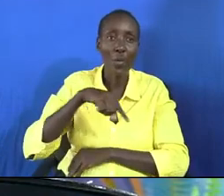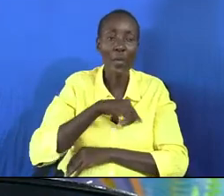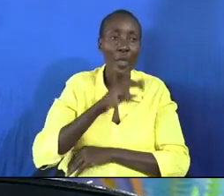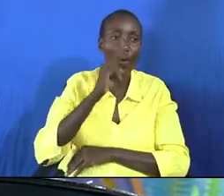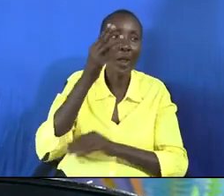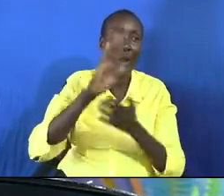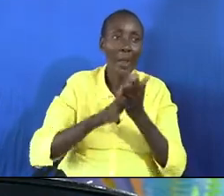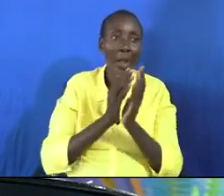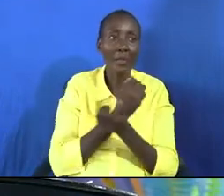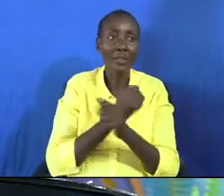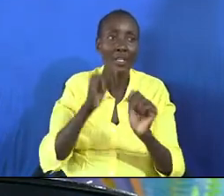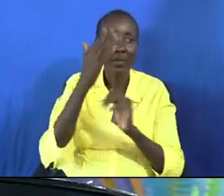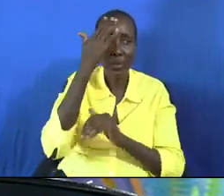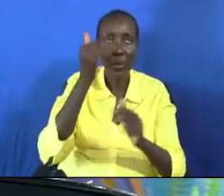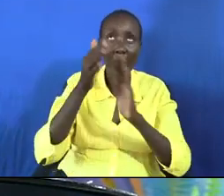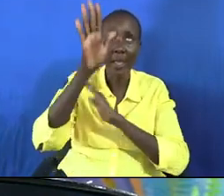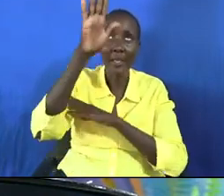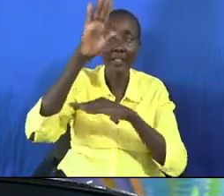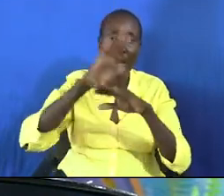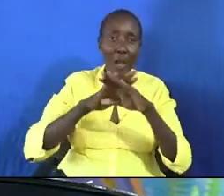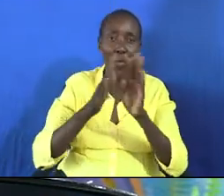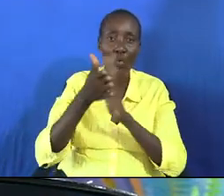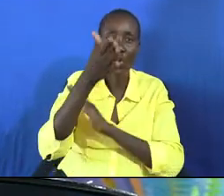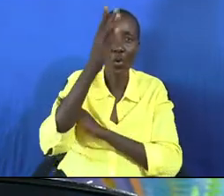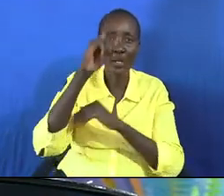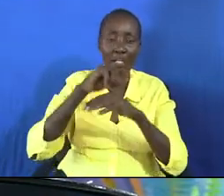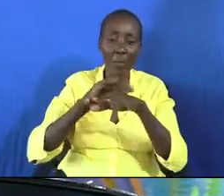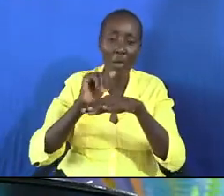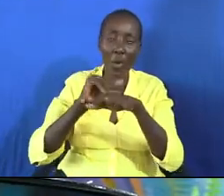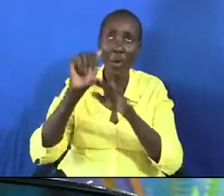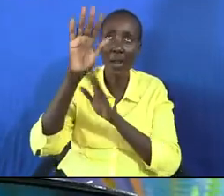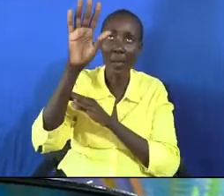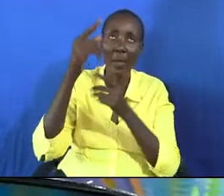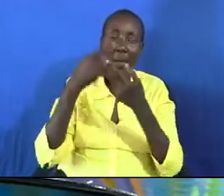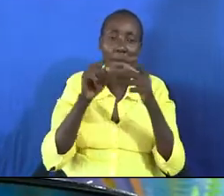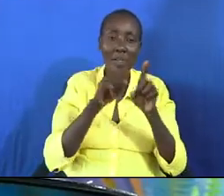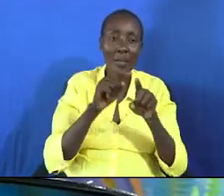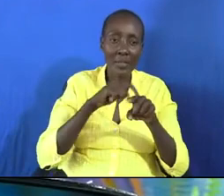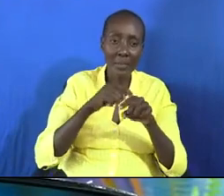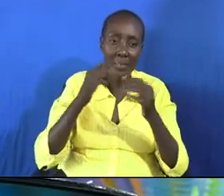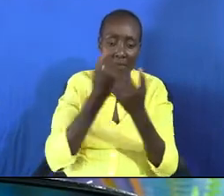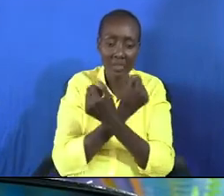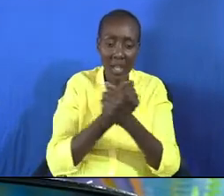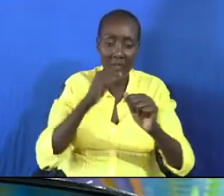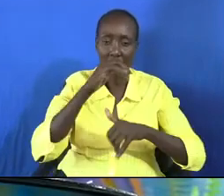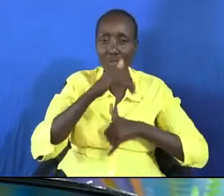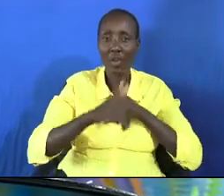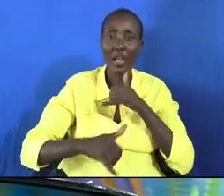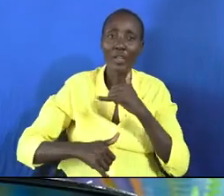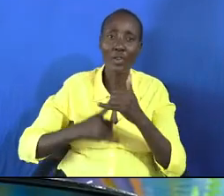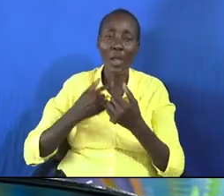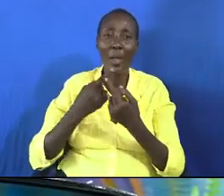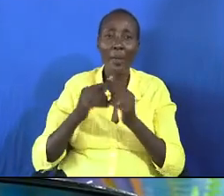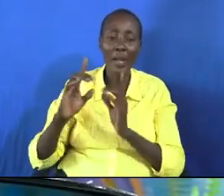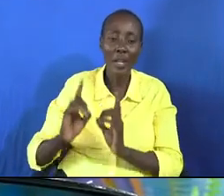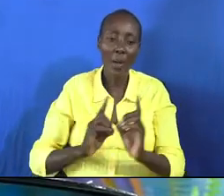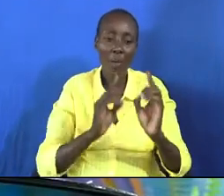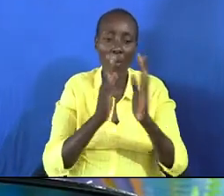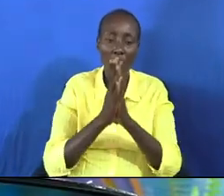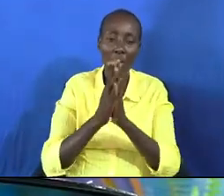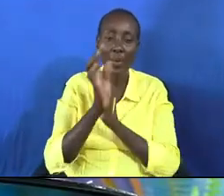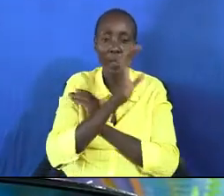saved because he's a good God if we call on him. But even as we are saved, our walk with